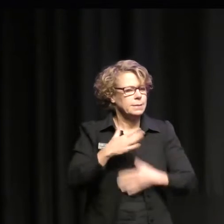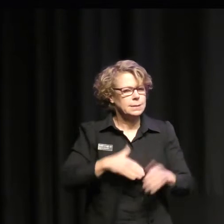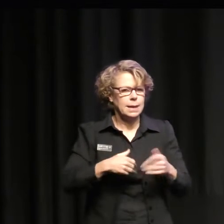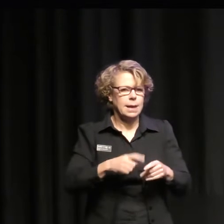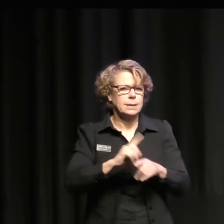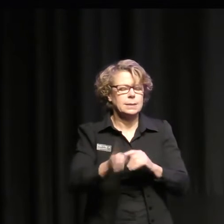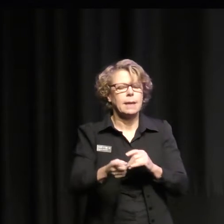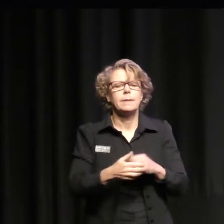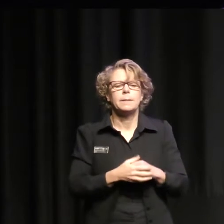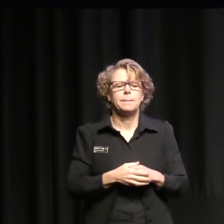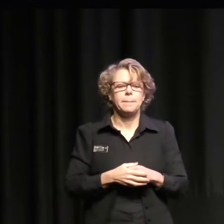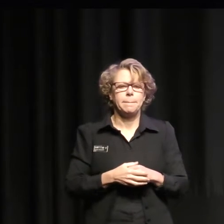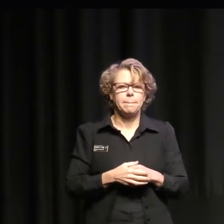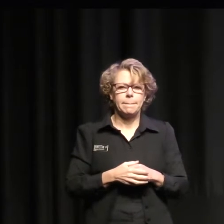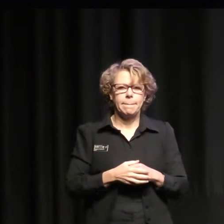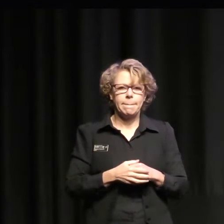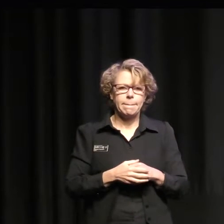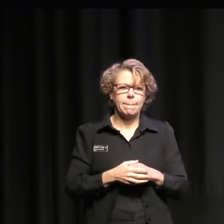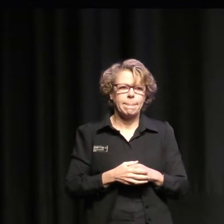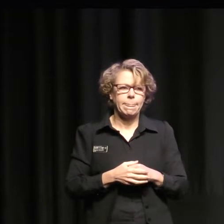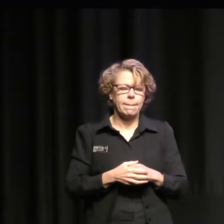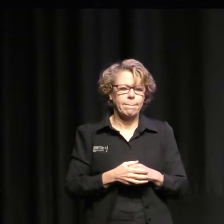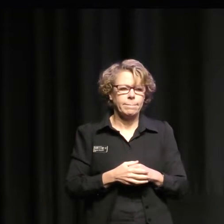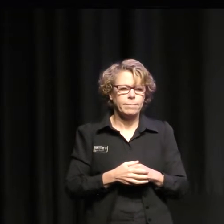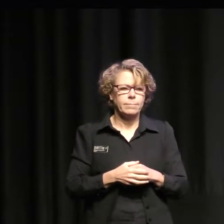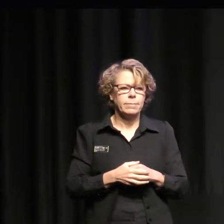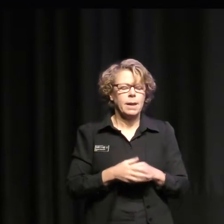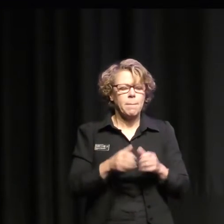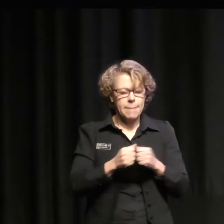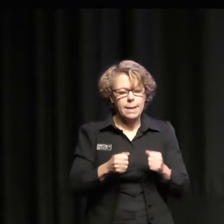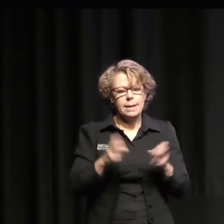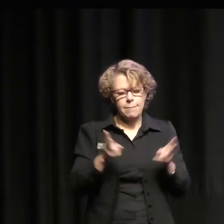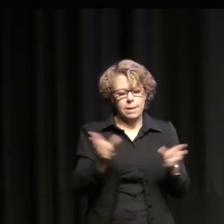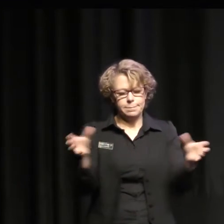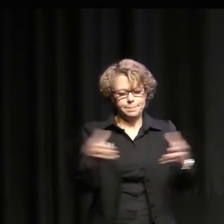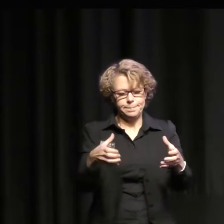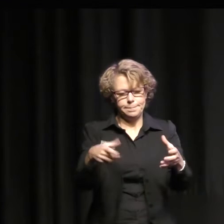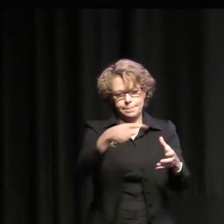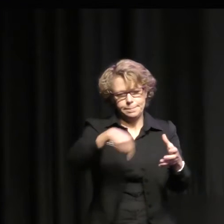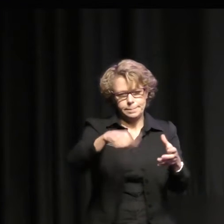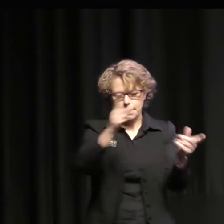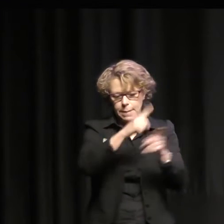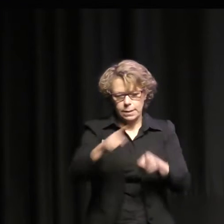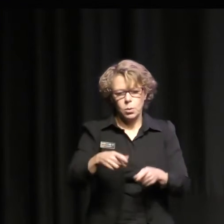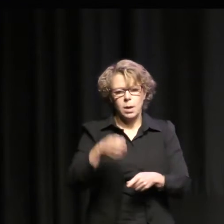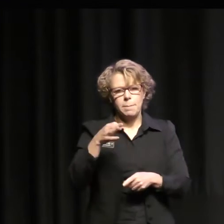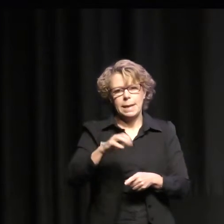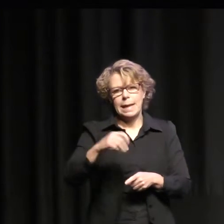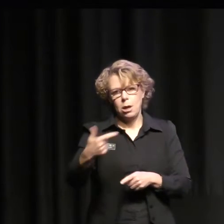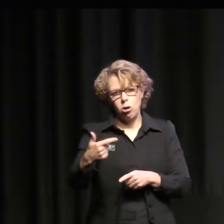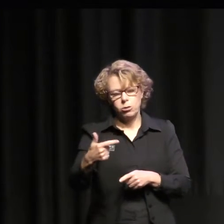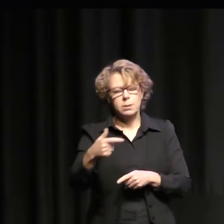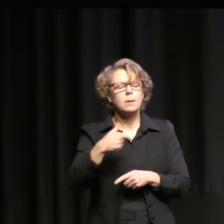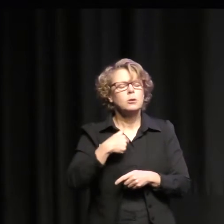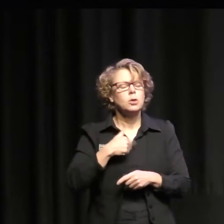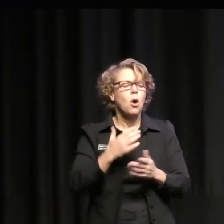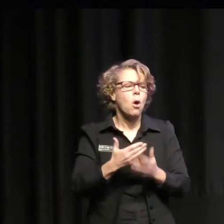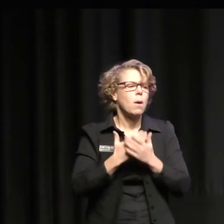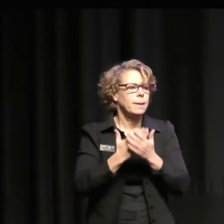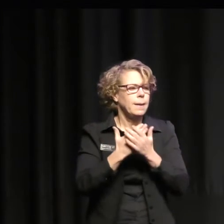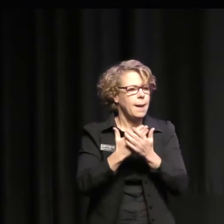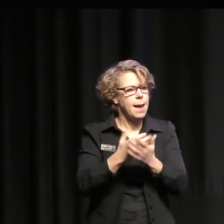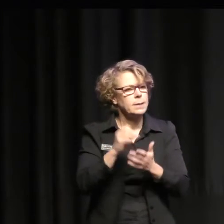talk. The Precariat is something I've been writing about